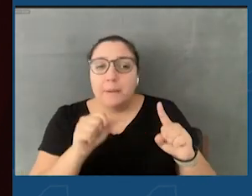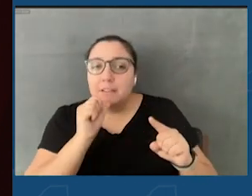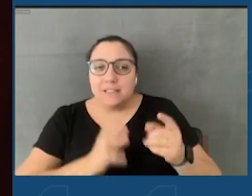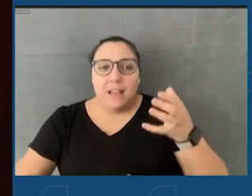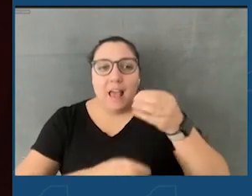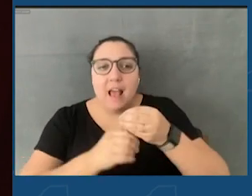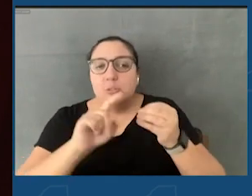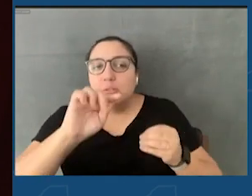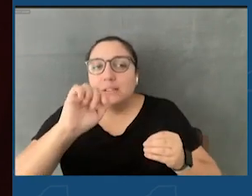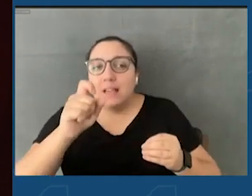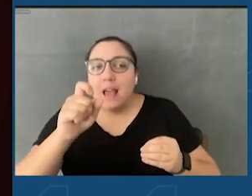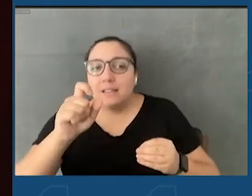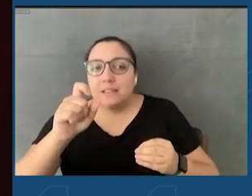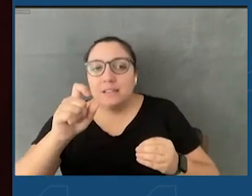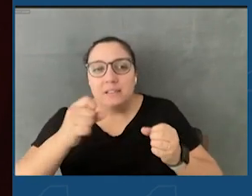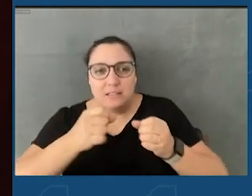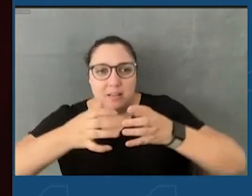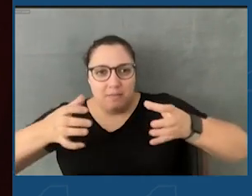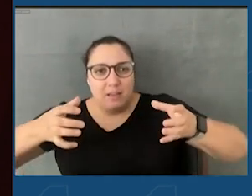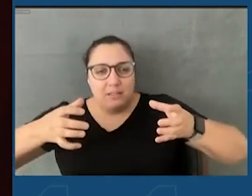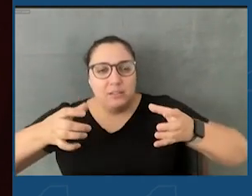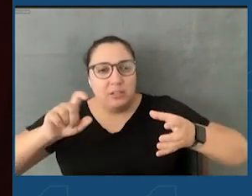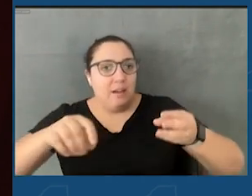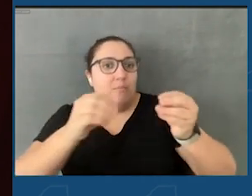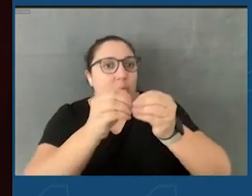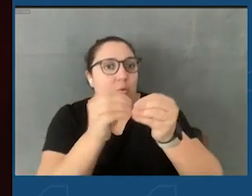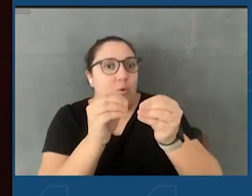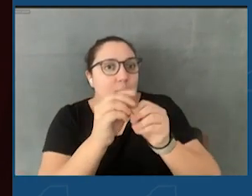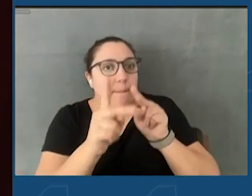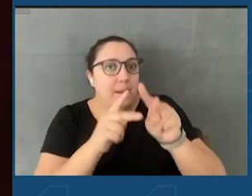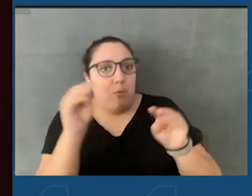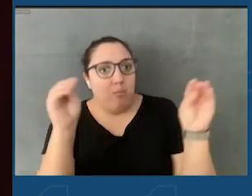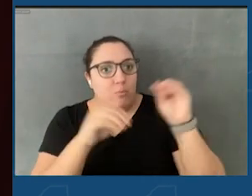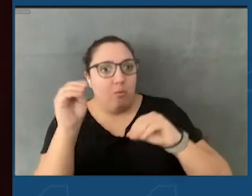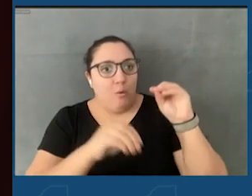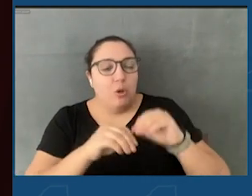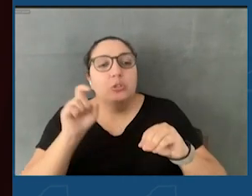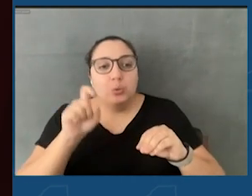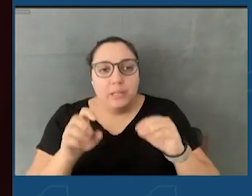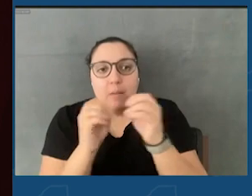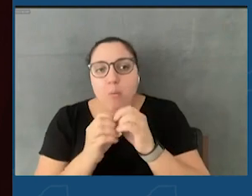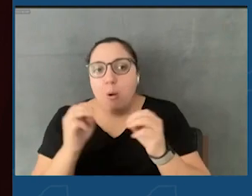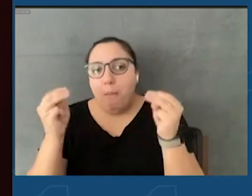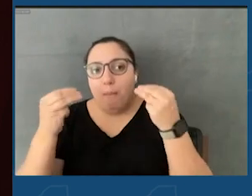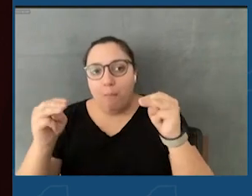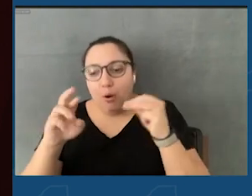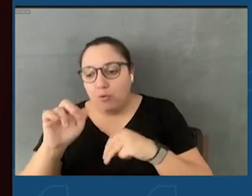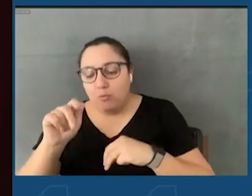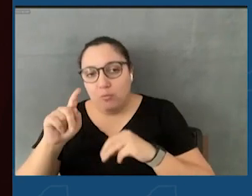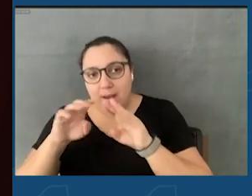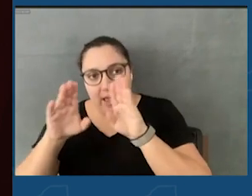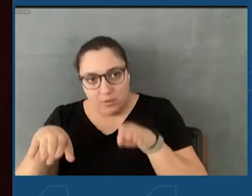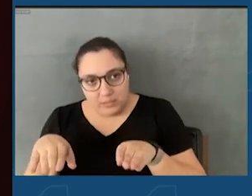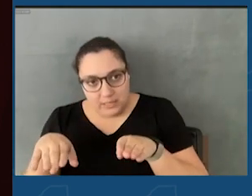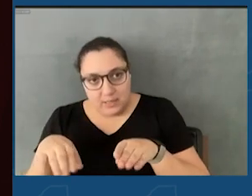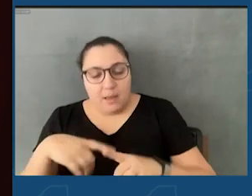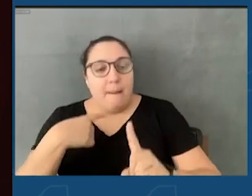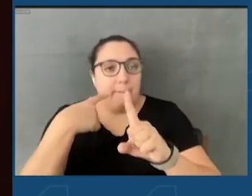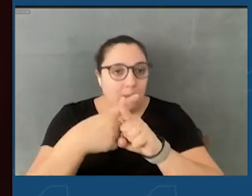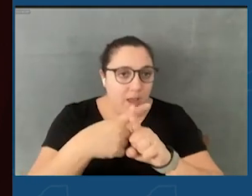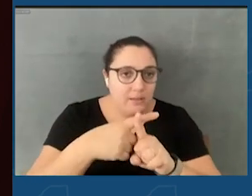HCR and everybody who had to come and make this happen. And we reimagined the park across the street. And we are now working with